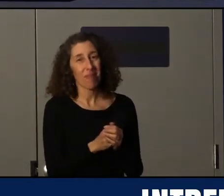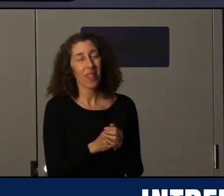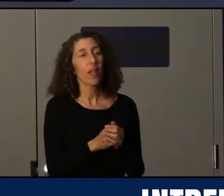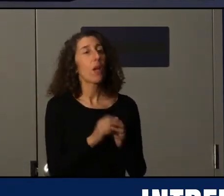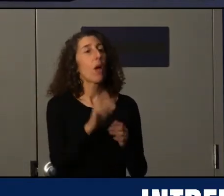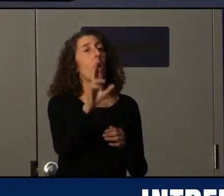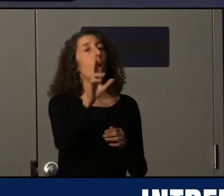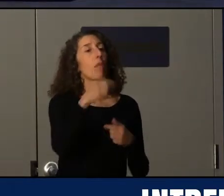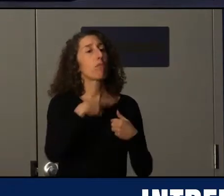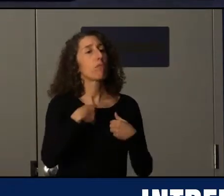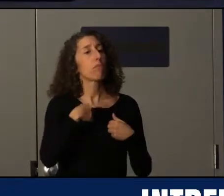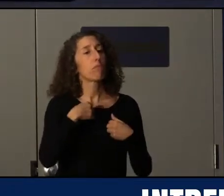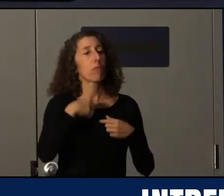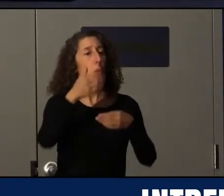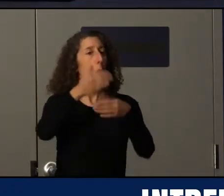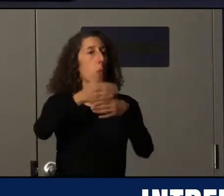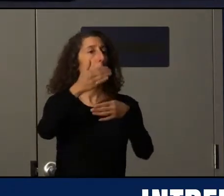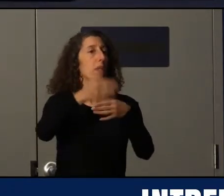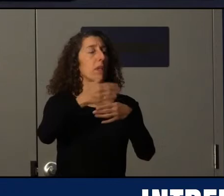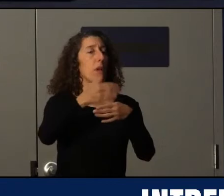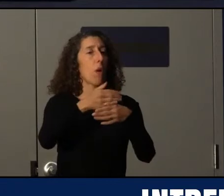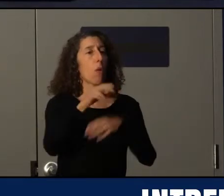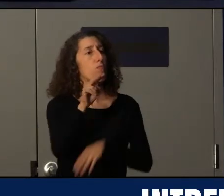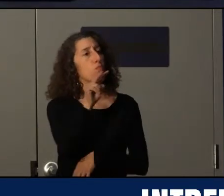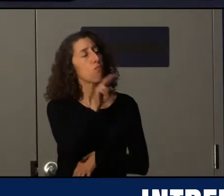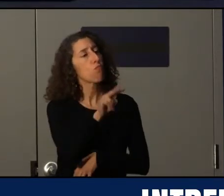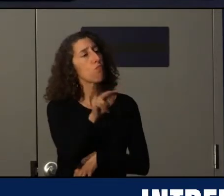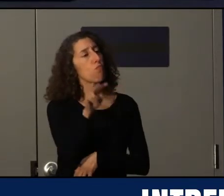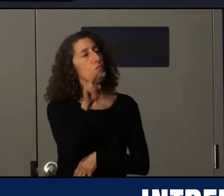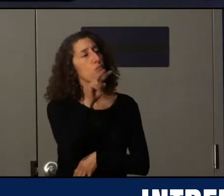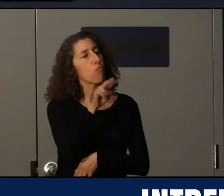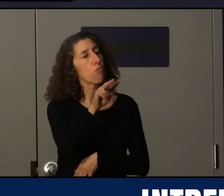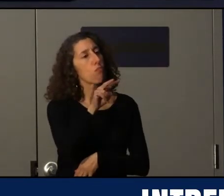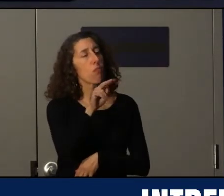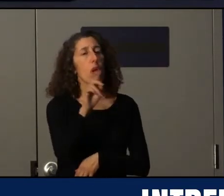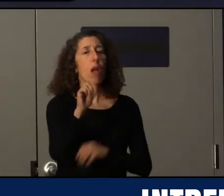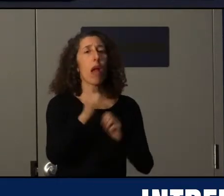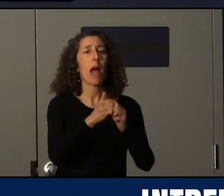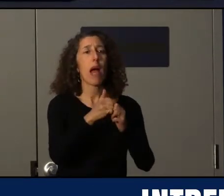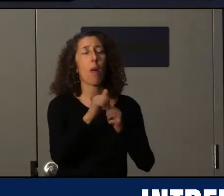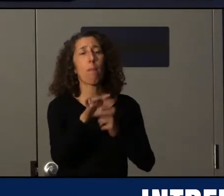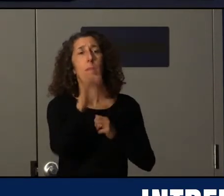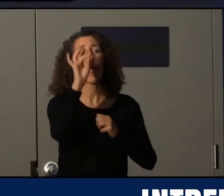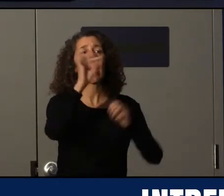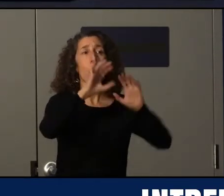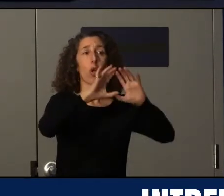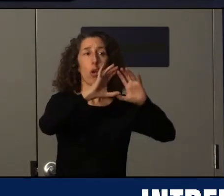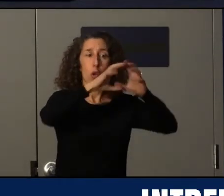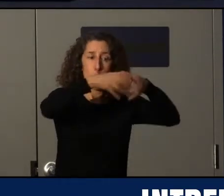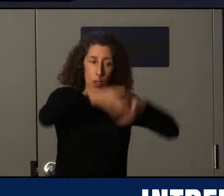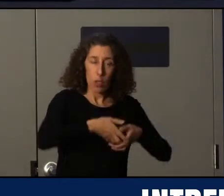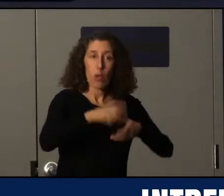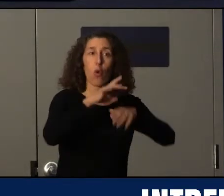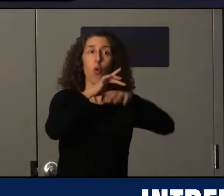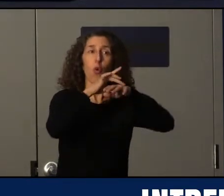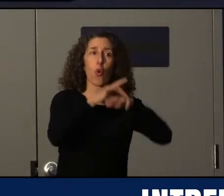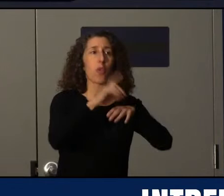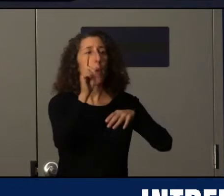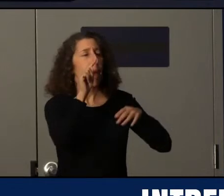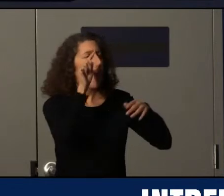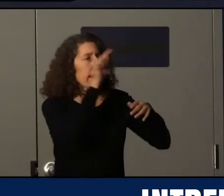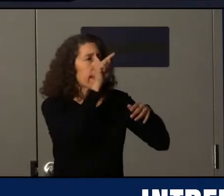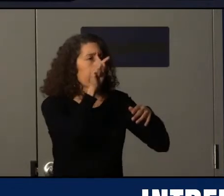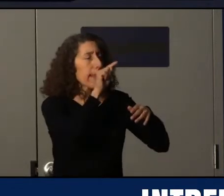that place that I wanted to paint. And one night, I guess it was a day pass on Earth, it popped up. And it was this tiny little chain